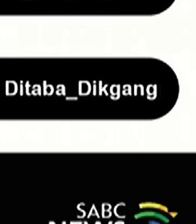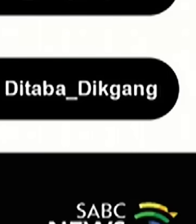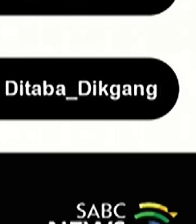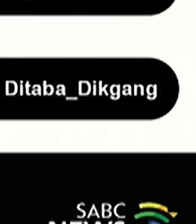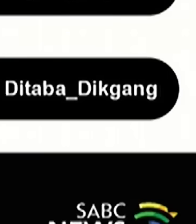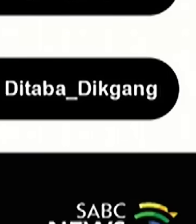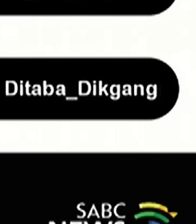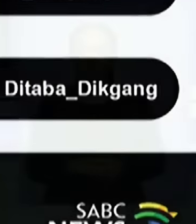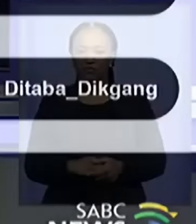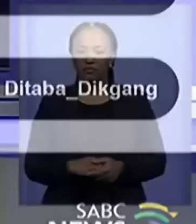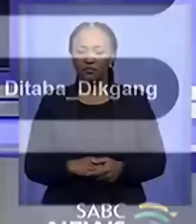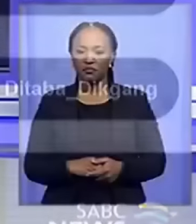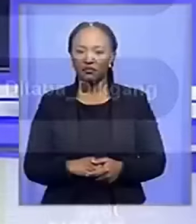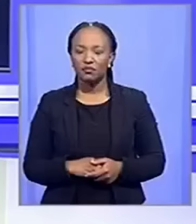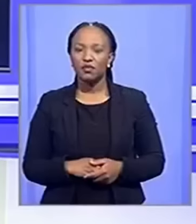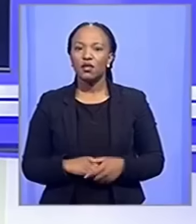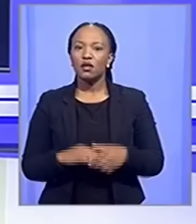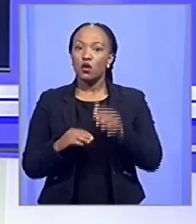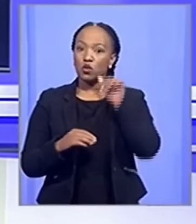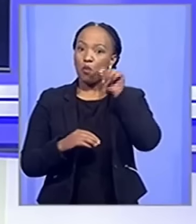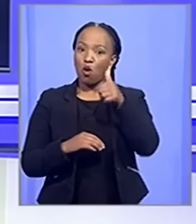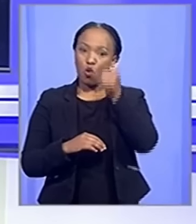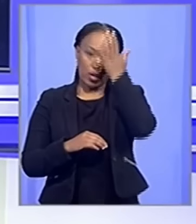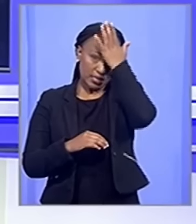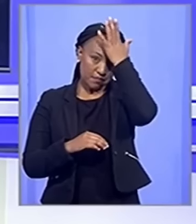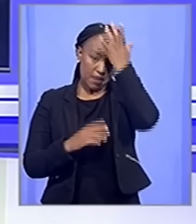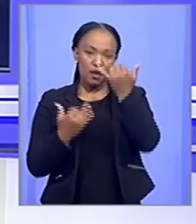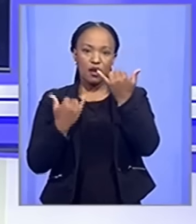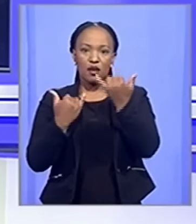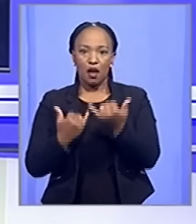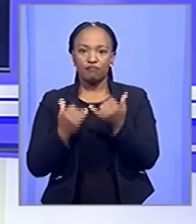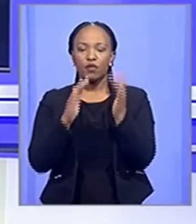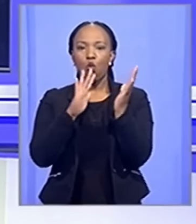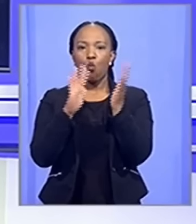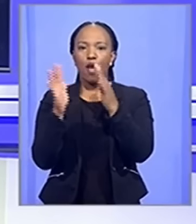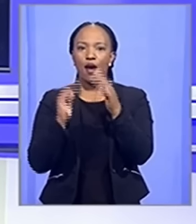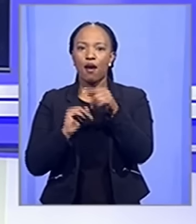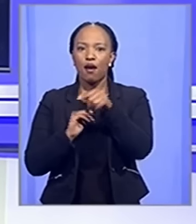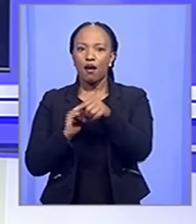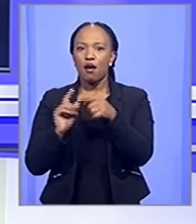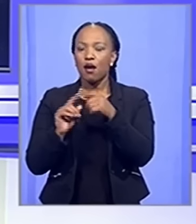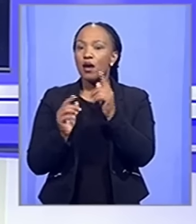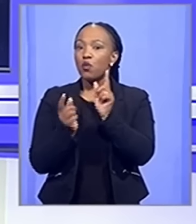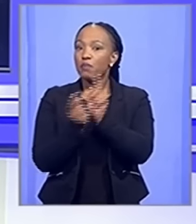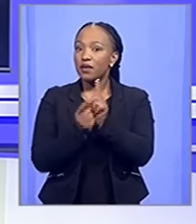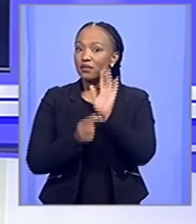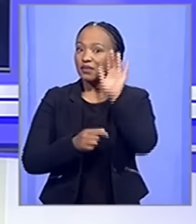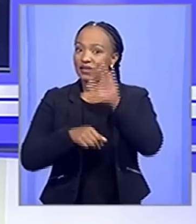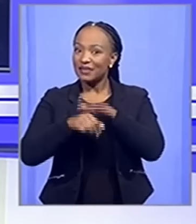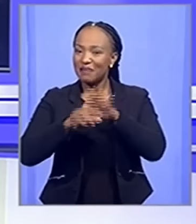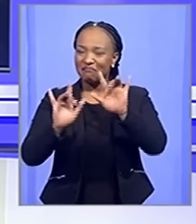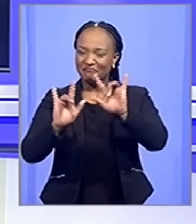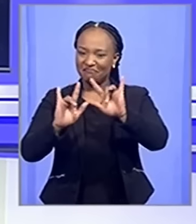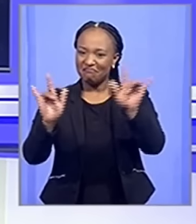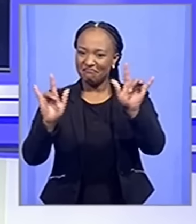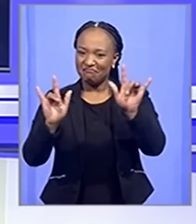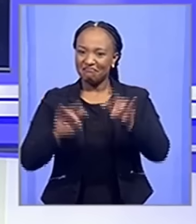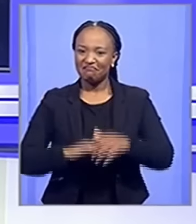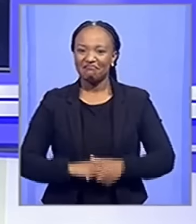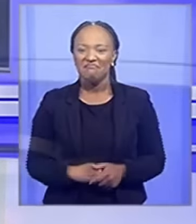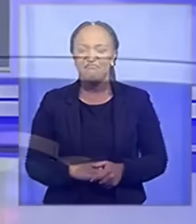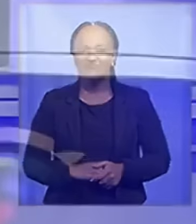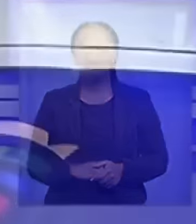moso ka ura borataro maitse bua gone fano. Ga jana ke go tlogela ka ponelopele ya maemo a bosa go fitlha re kopana gape mo nakong e tlang. Sala sentle.